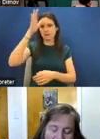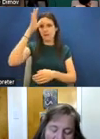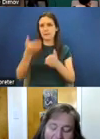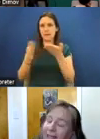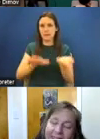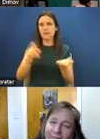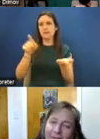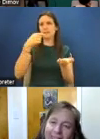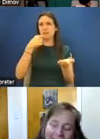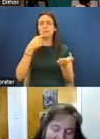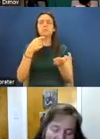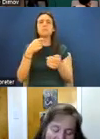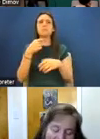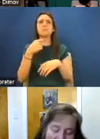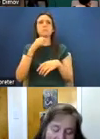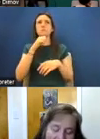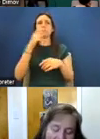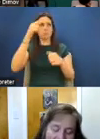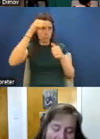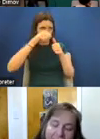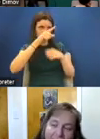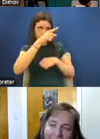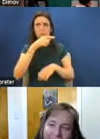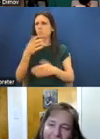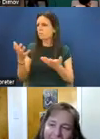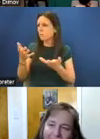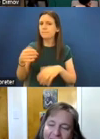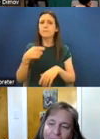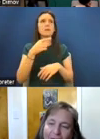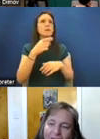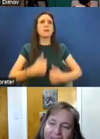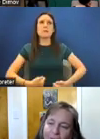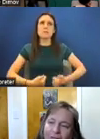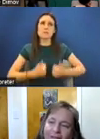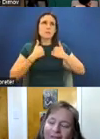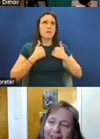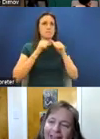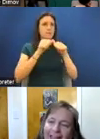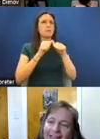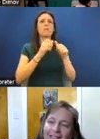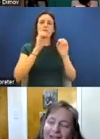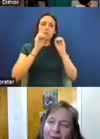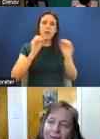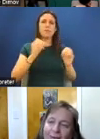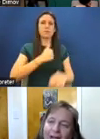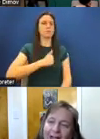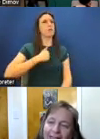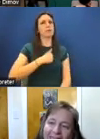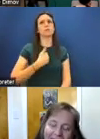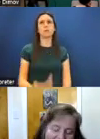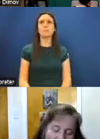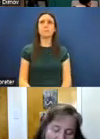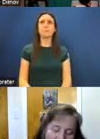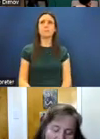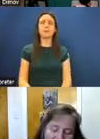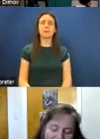you to remember something. And I said, what's that? And he said, live your life as if you have nothing to apologize for. And so that